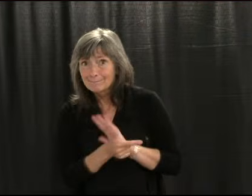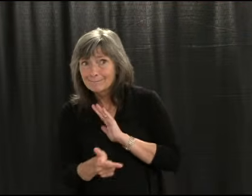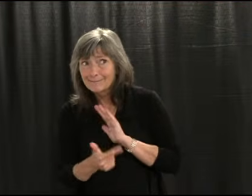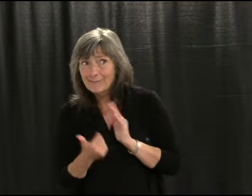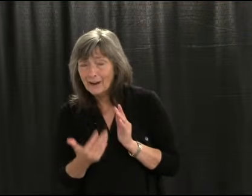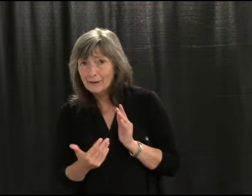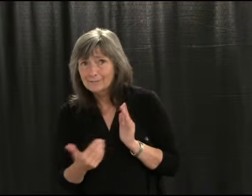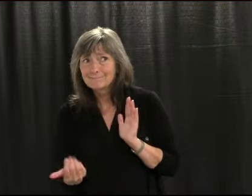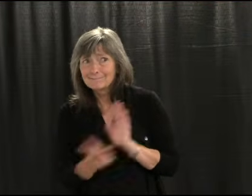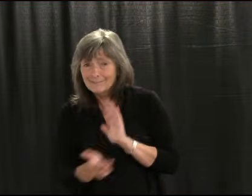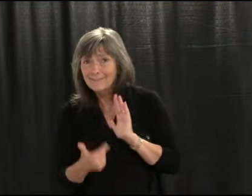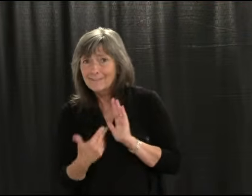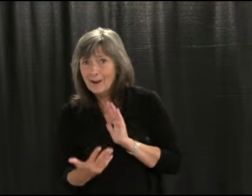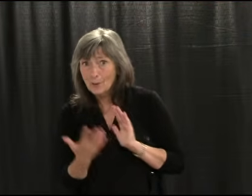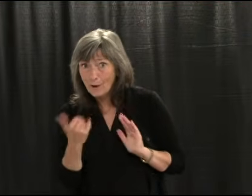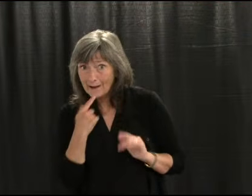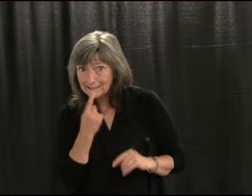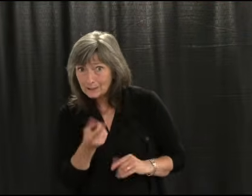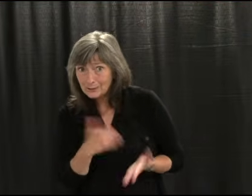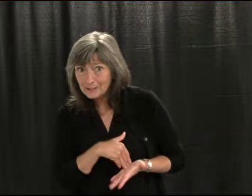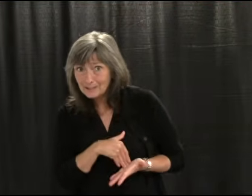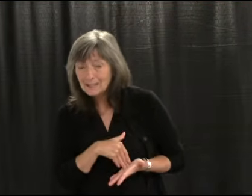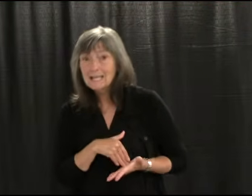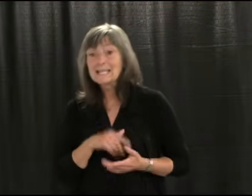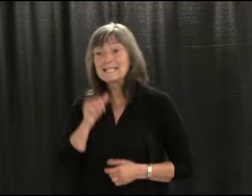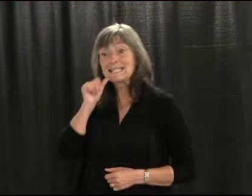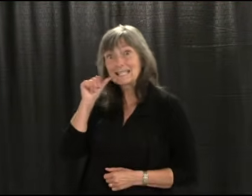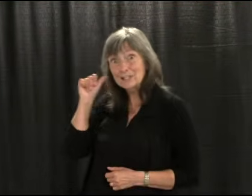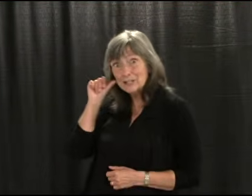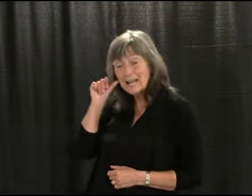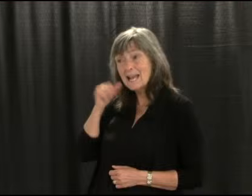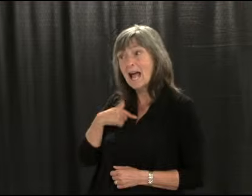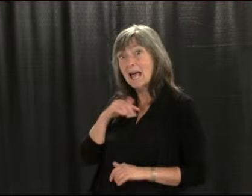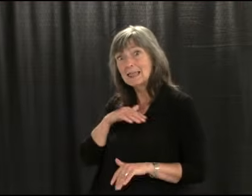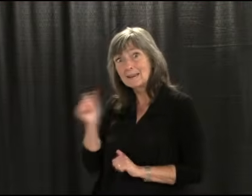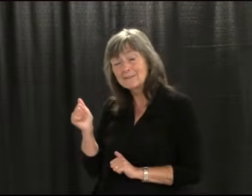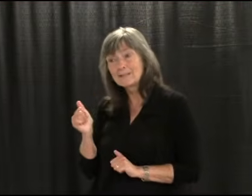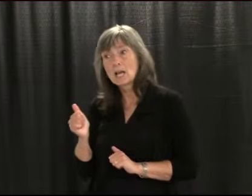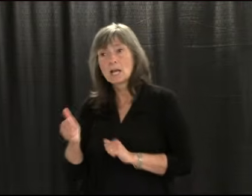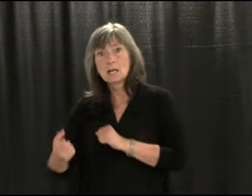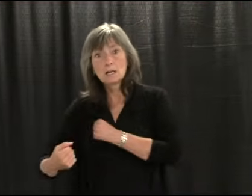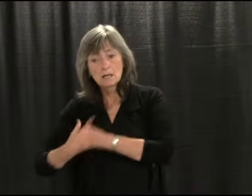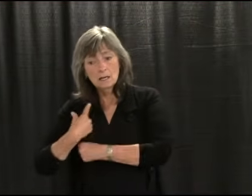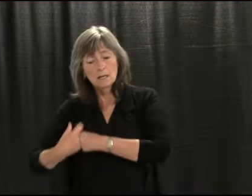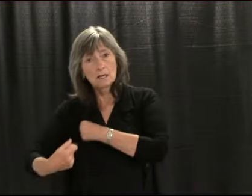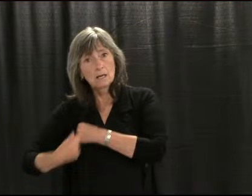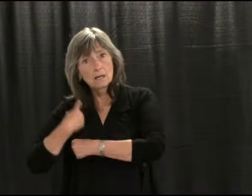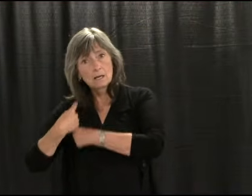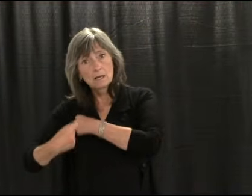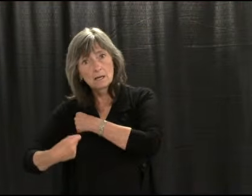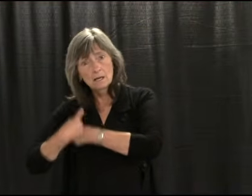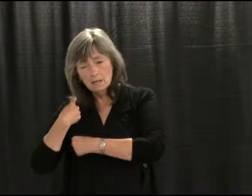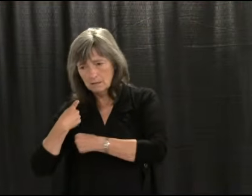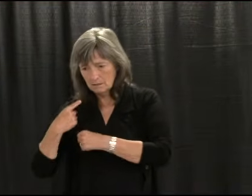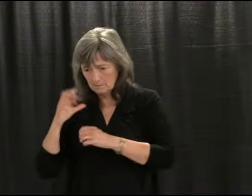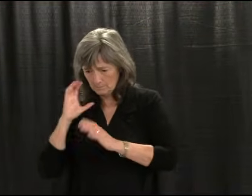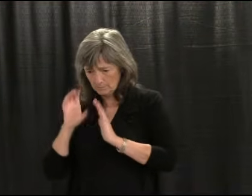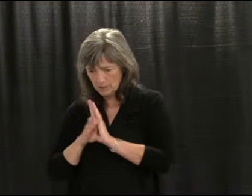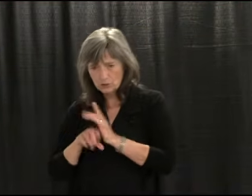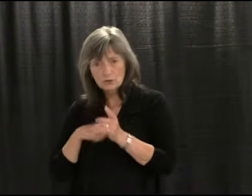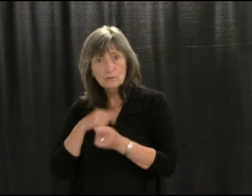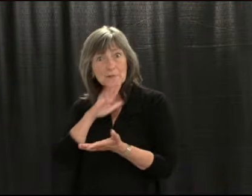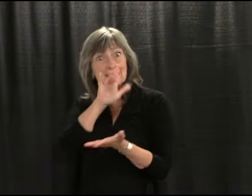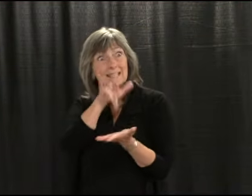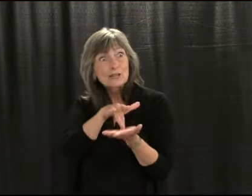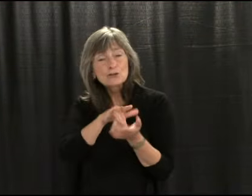ban? I left yesterday and receiving pictures and emails from